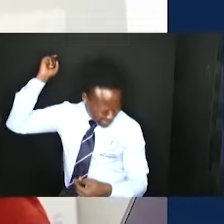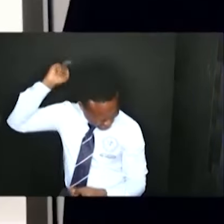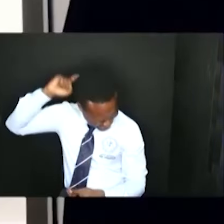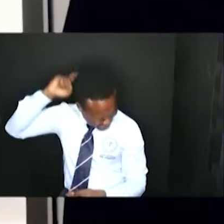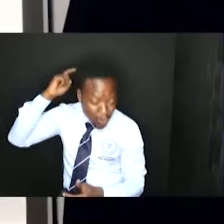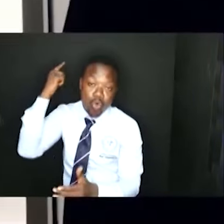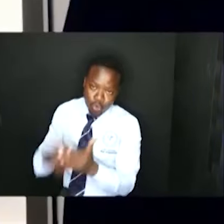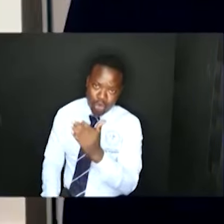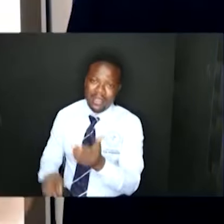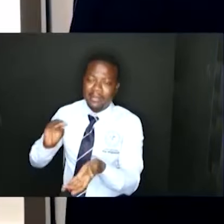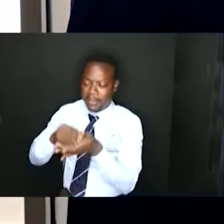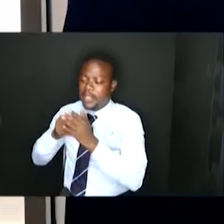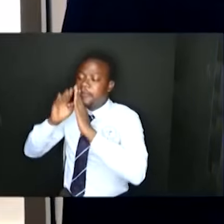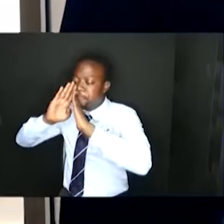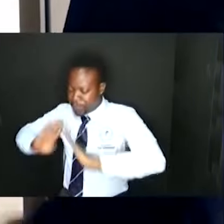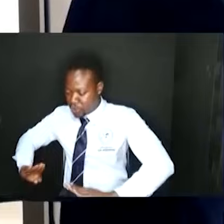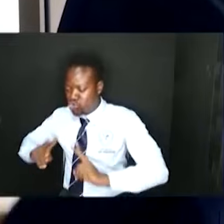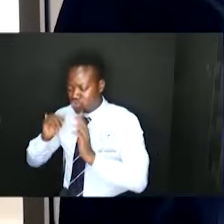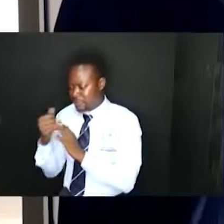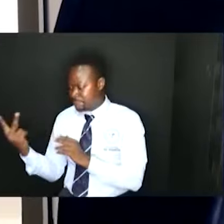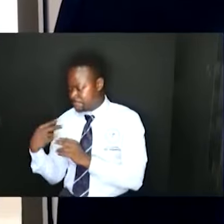Now, for peace and